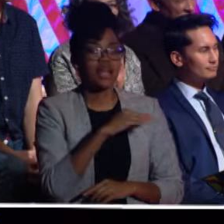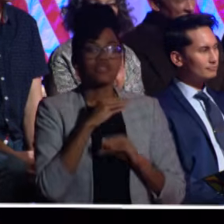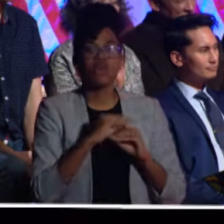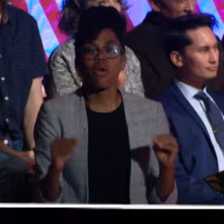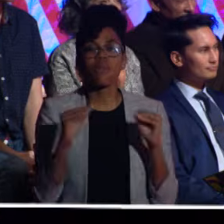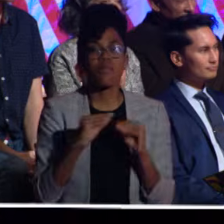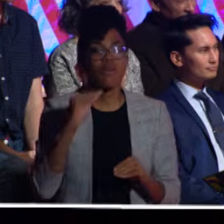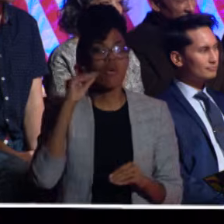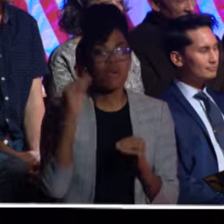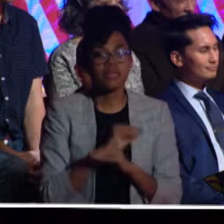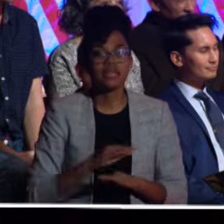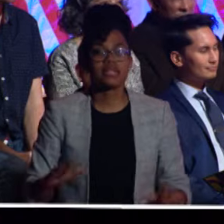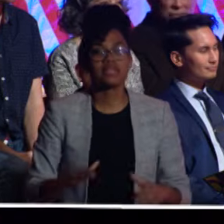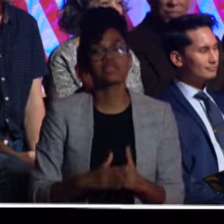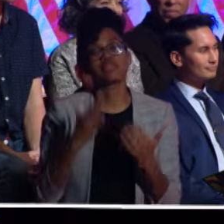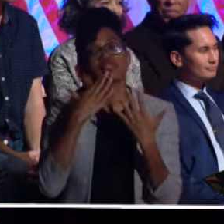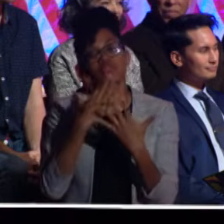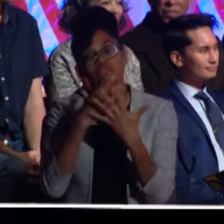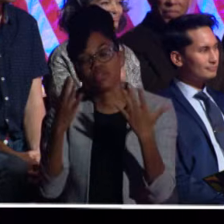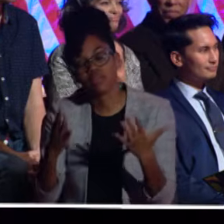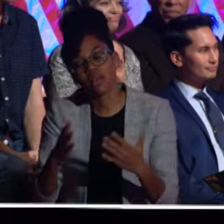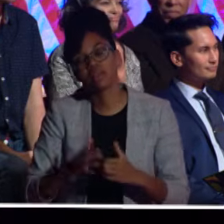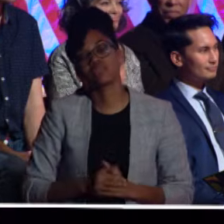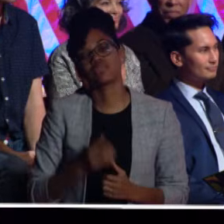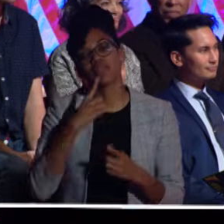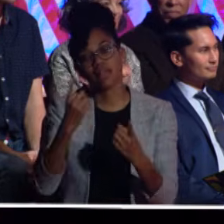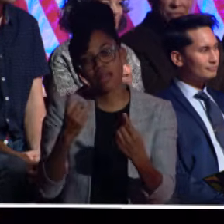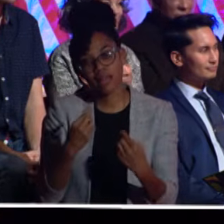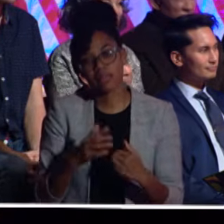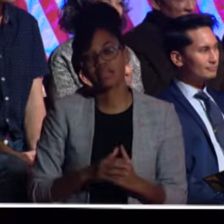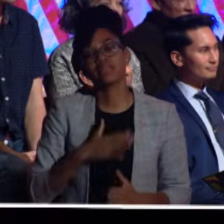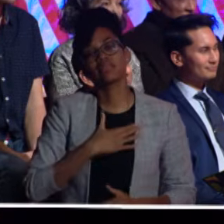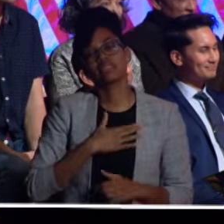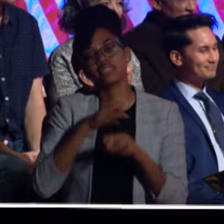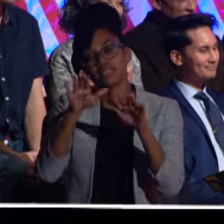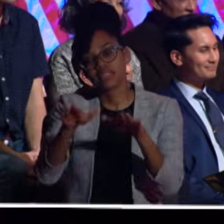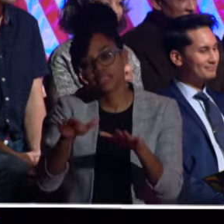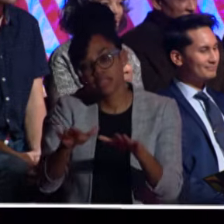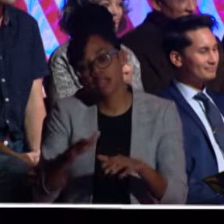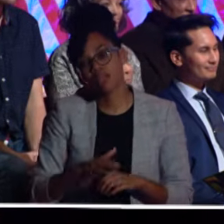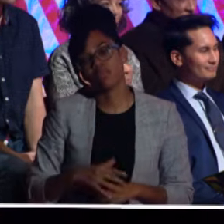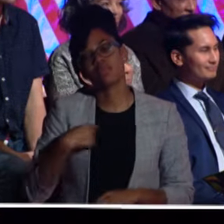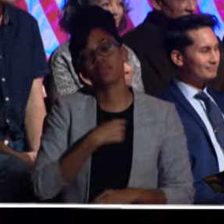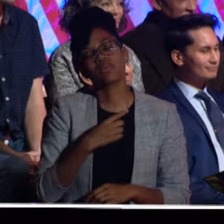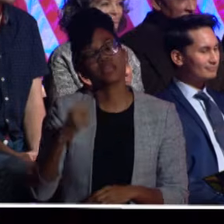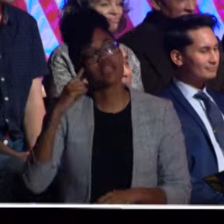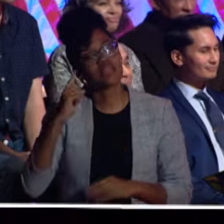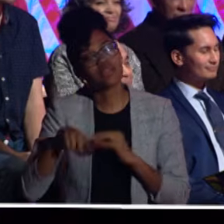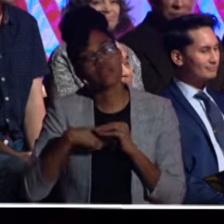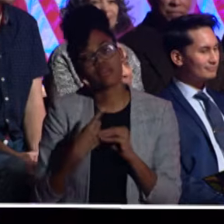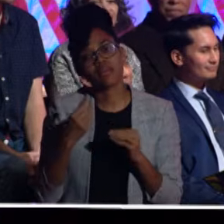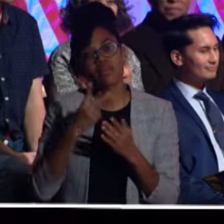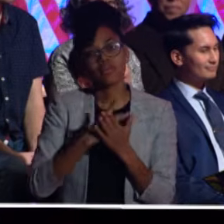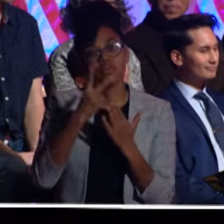Thank you for joining us. You might want to settle down so we can hear about the commitments.